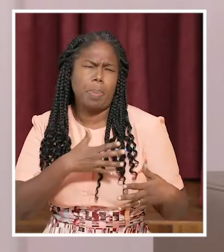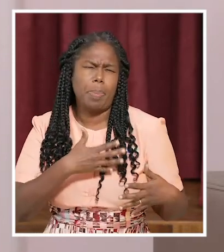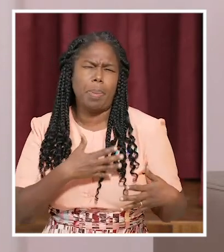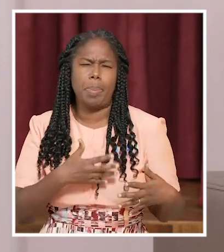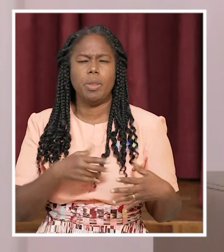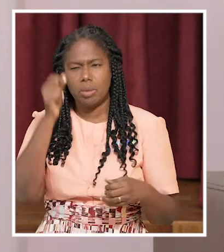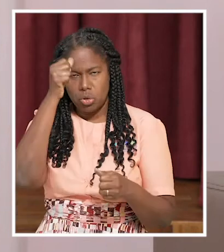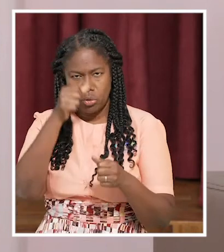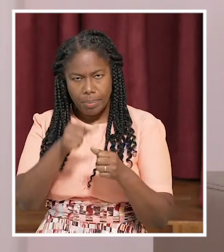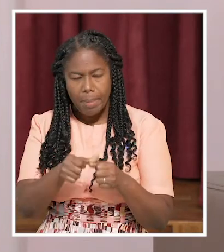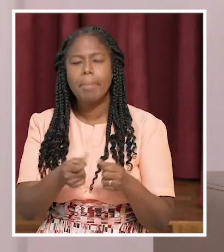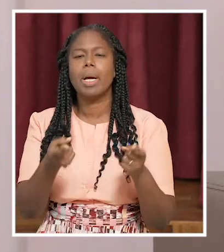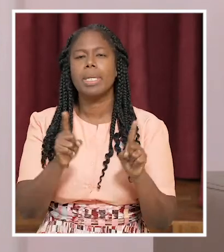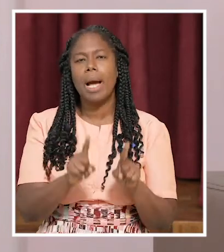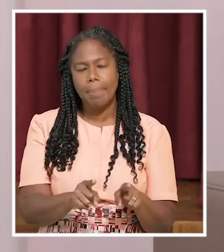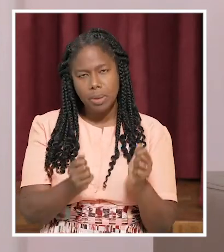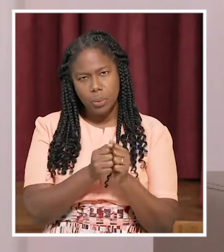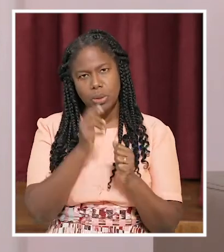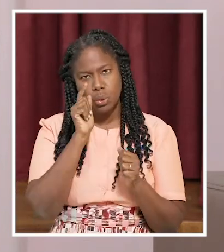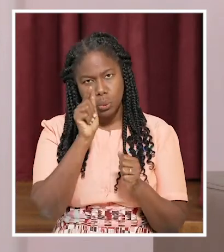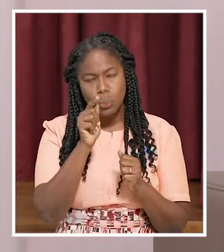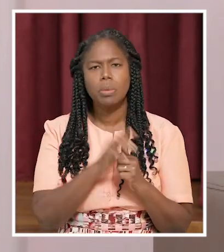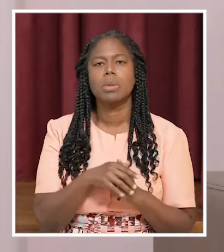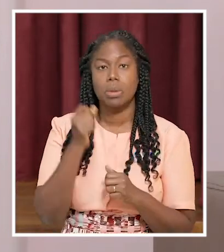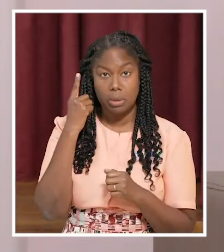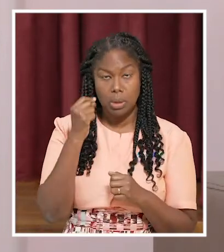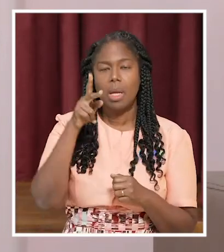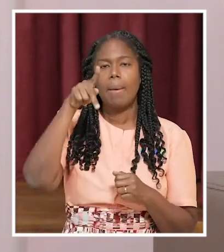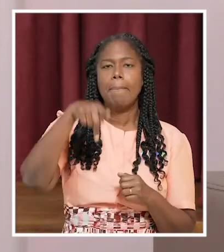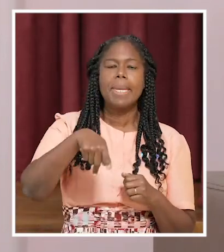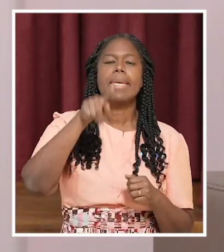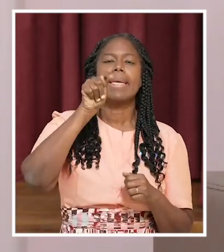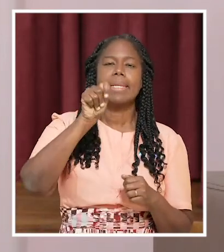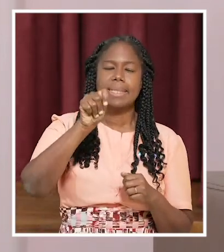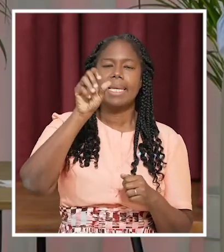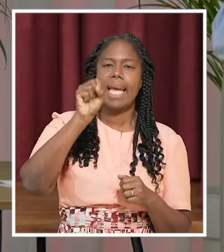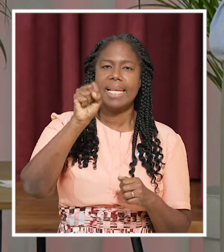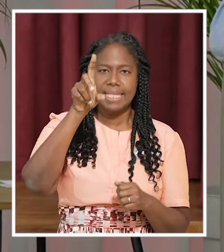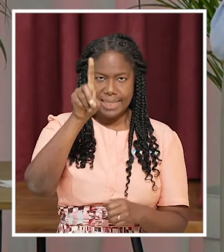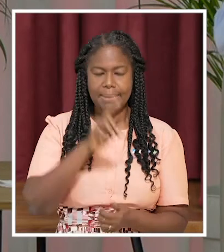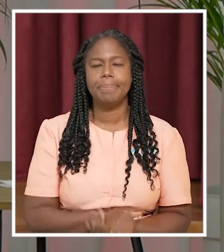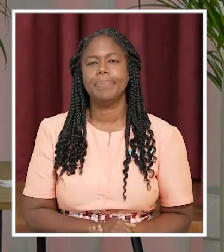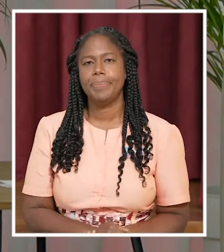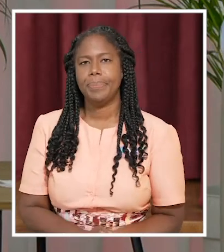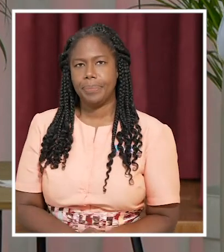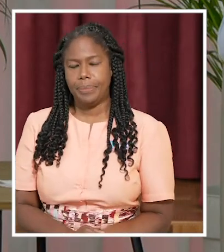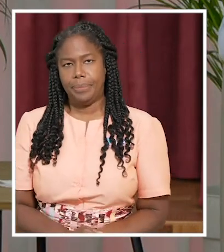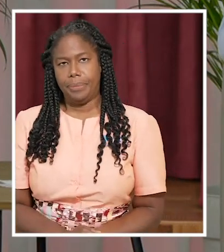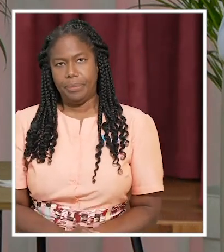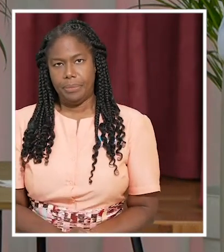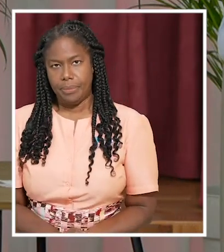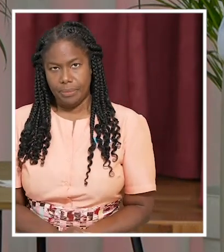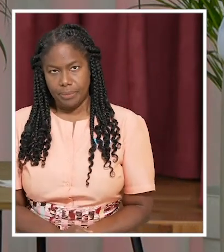health professional so that you can be properly diagnosed and appropriately treated. Okay. So we're dealing with all